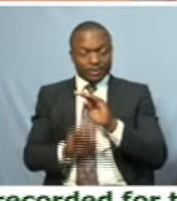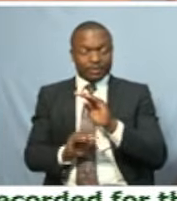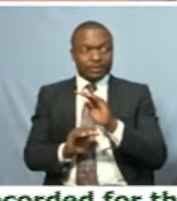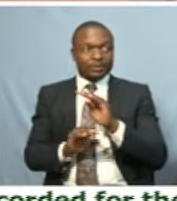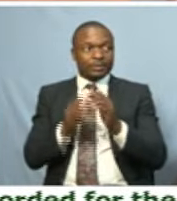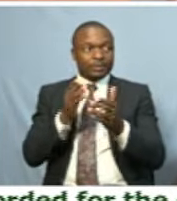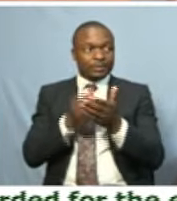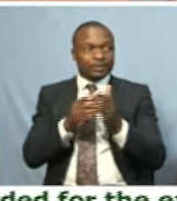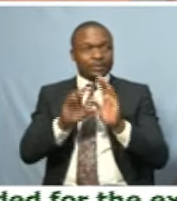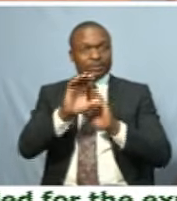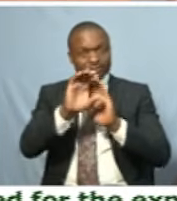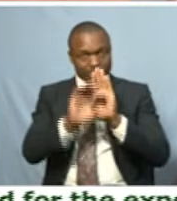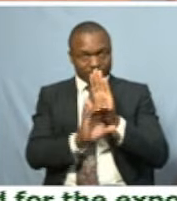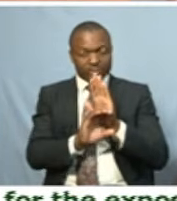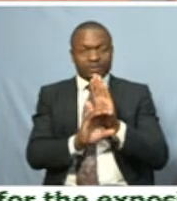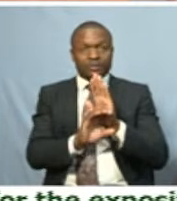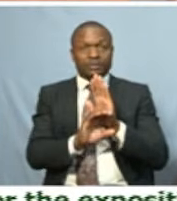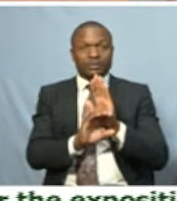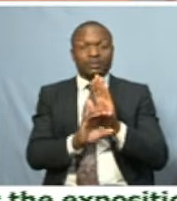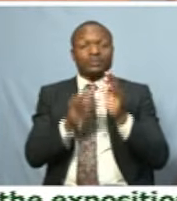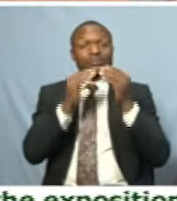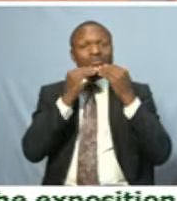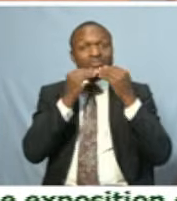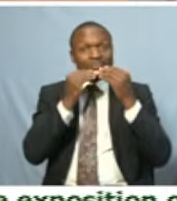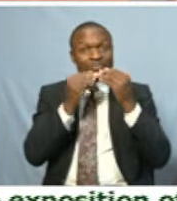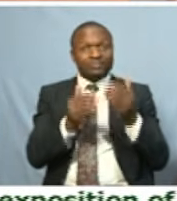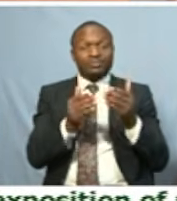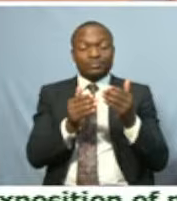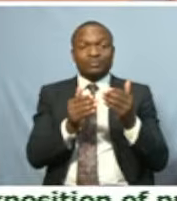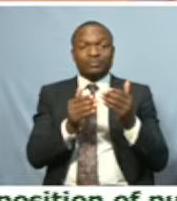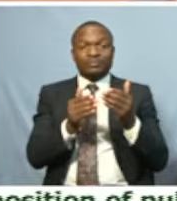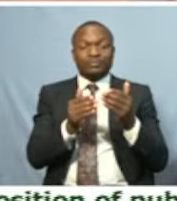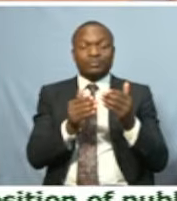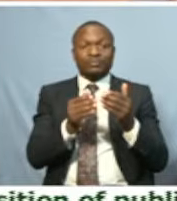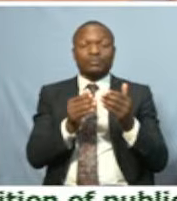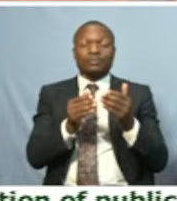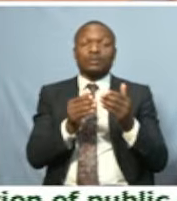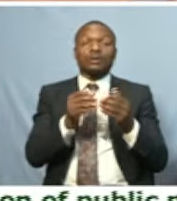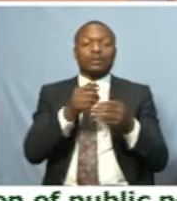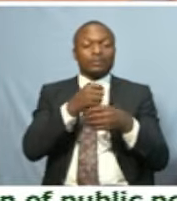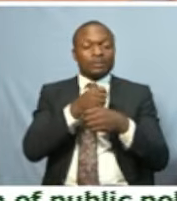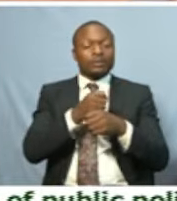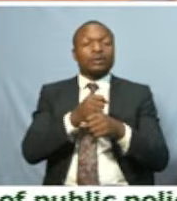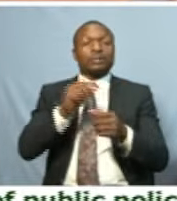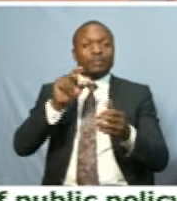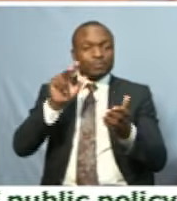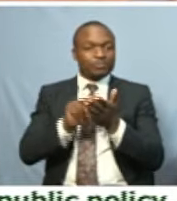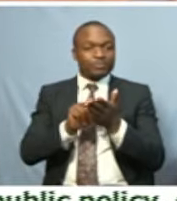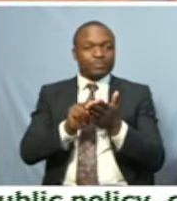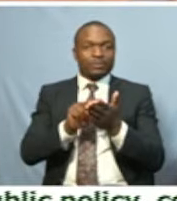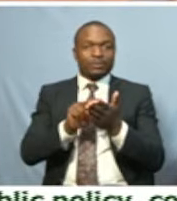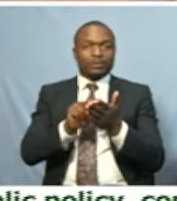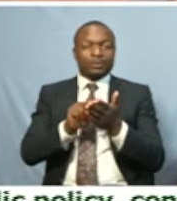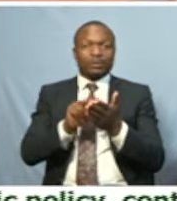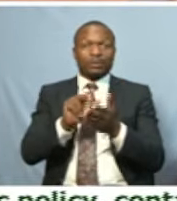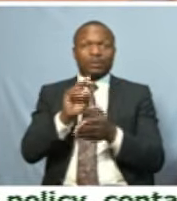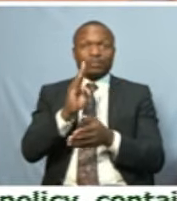and constitutionalism, we appreciate the enactment of Bill 7, which